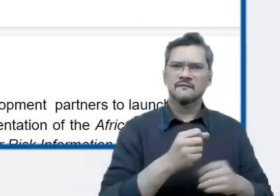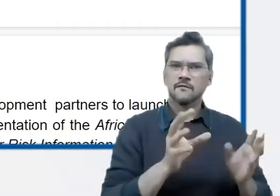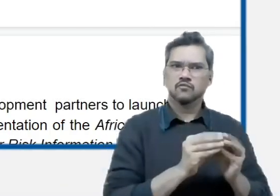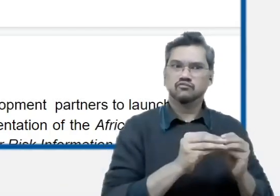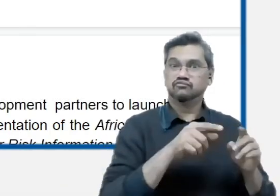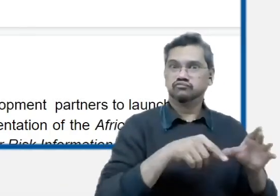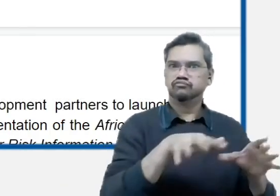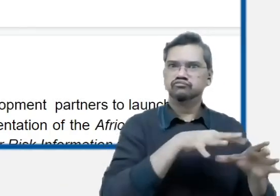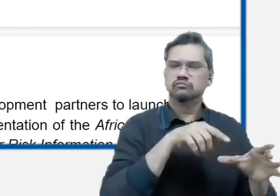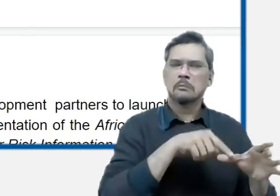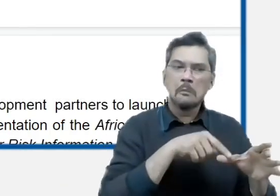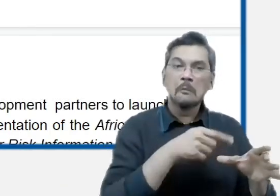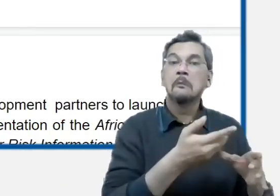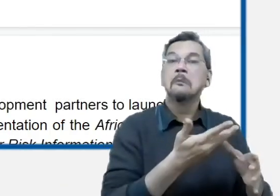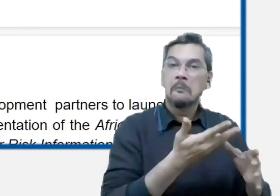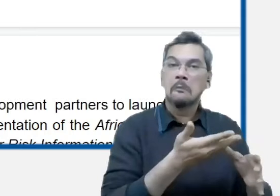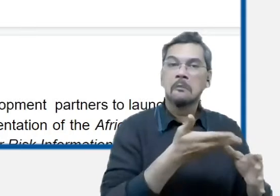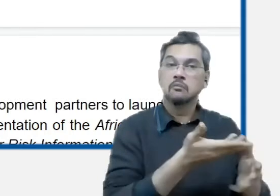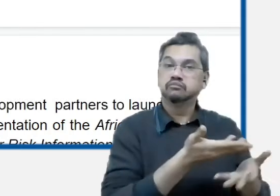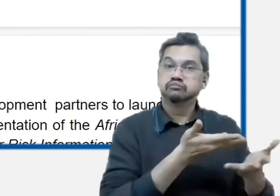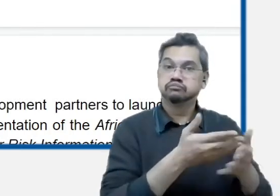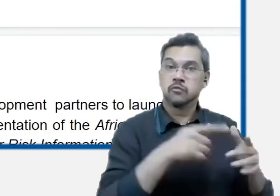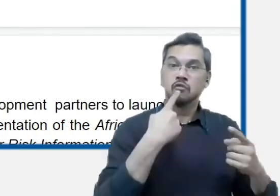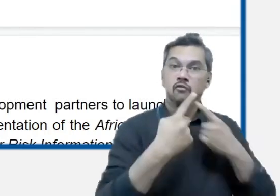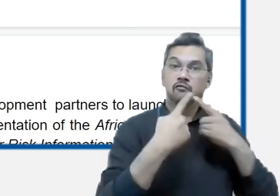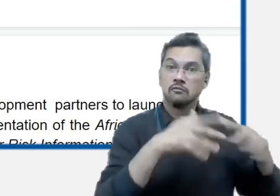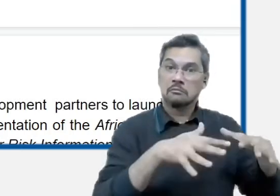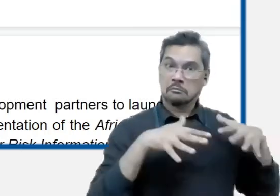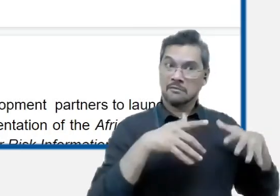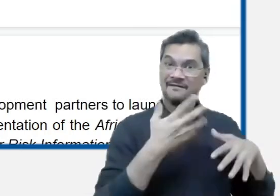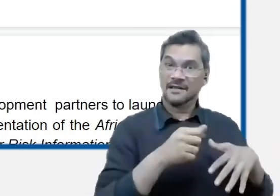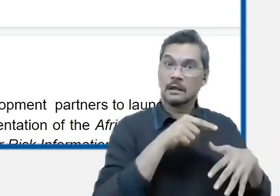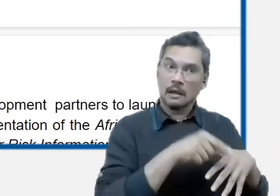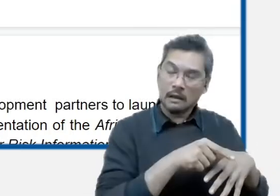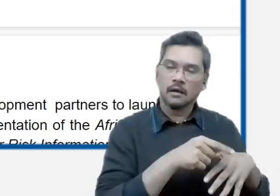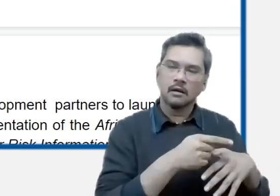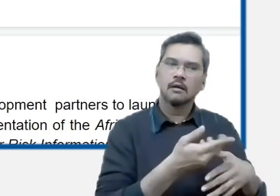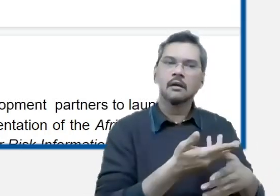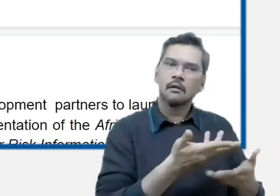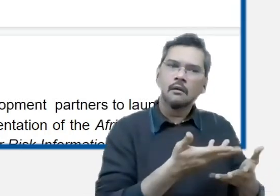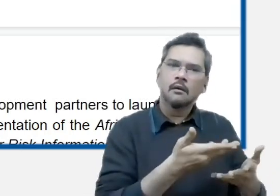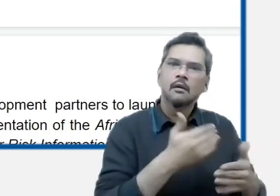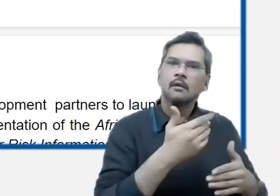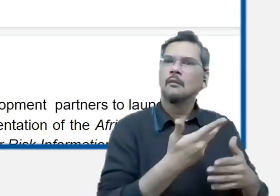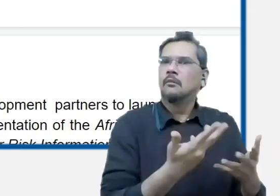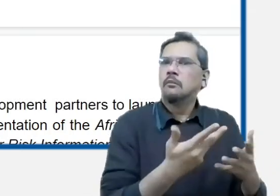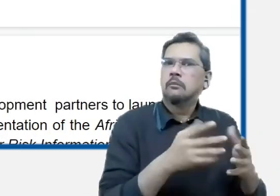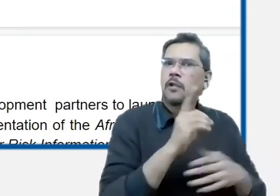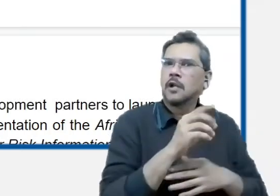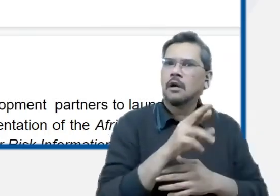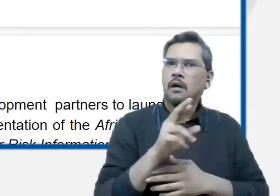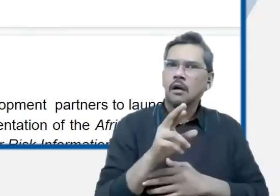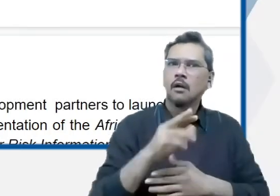conference in promoting integrated actions for disaster risk reduction and in ensuring risk-informed interventions in implementing